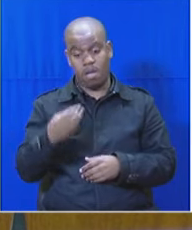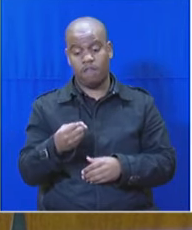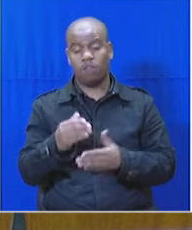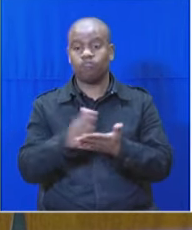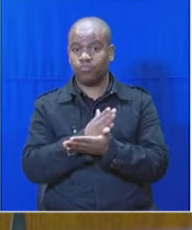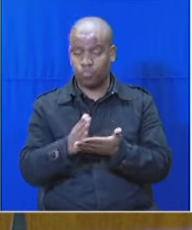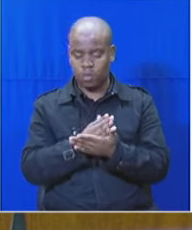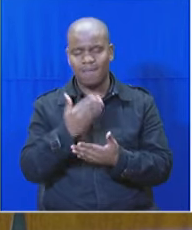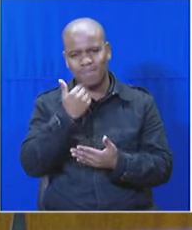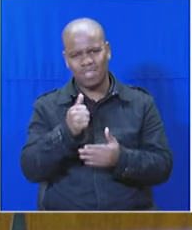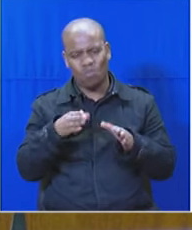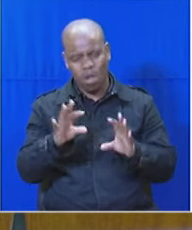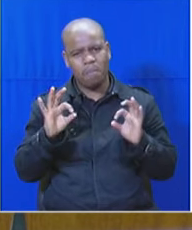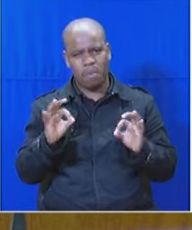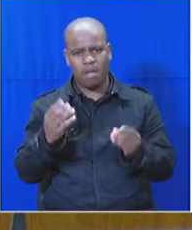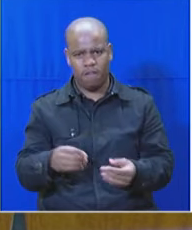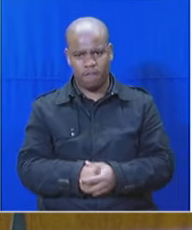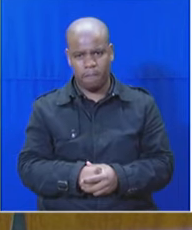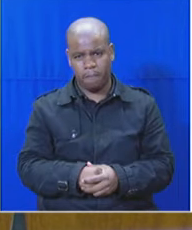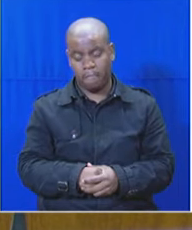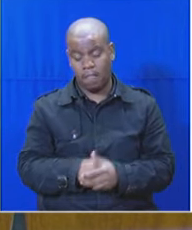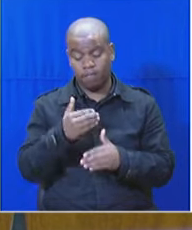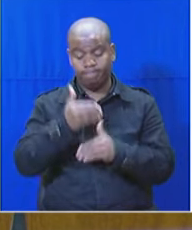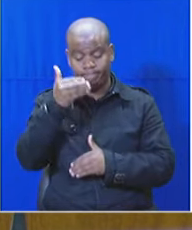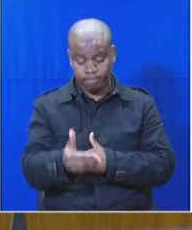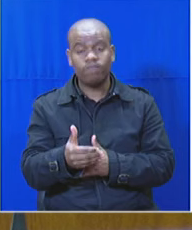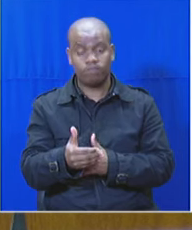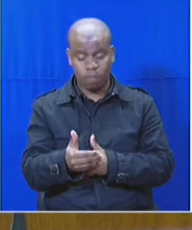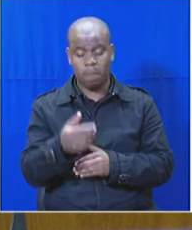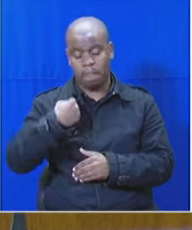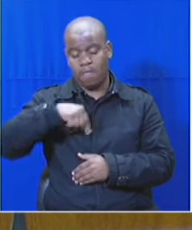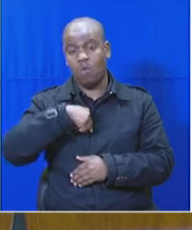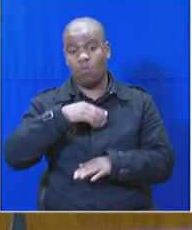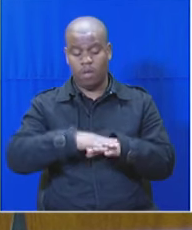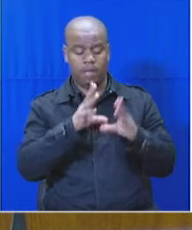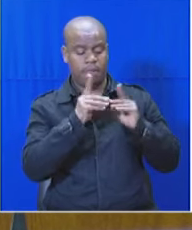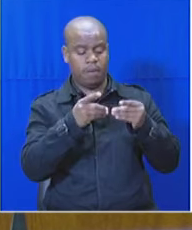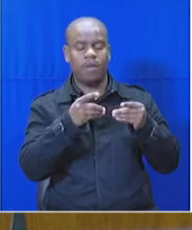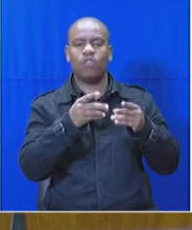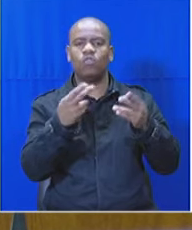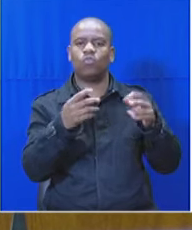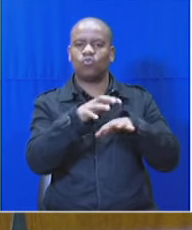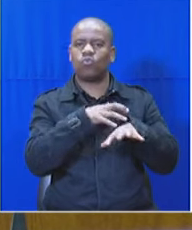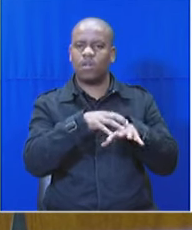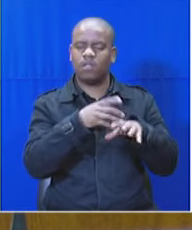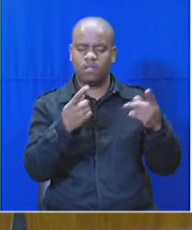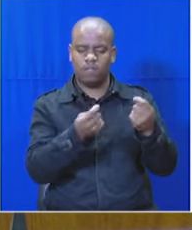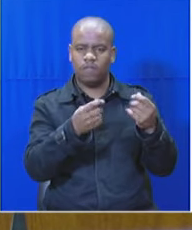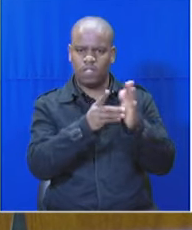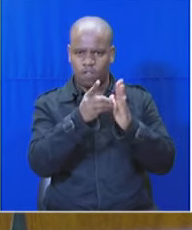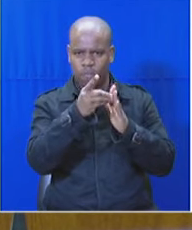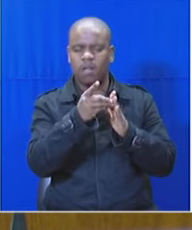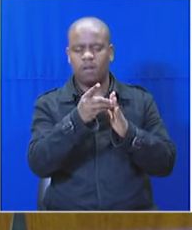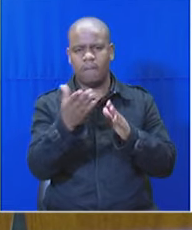best way to do this. Since shortly after we opened our doors as the Department of Rural Development and Land Reform